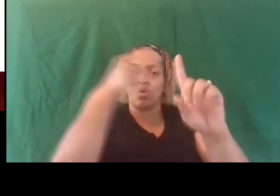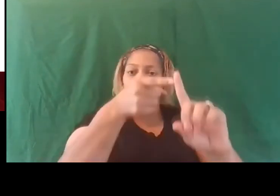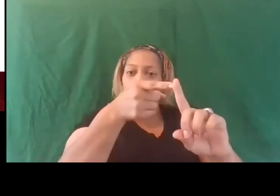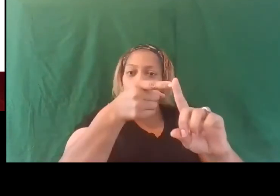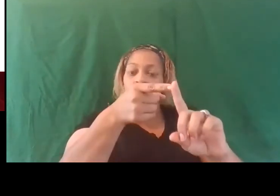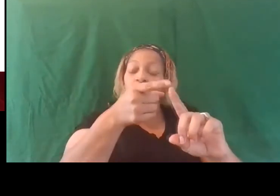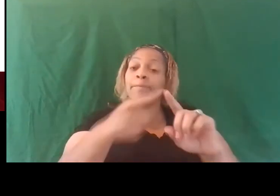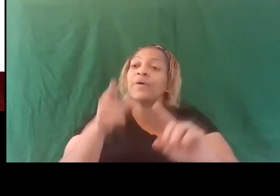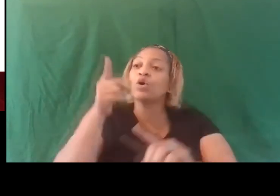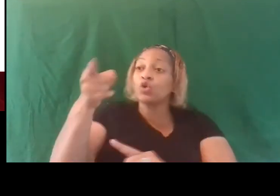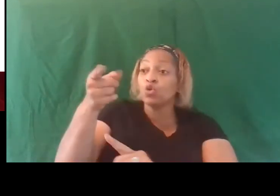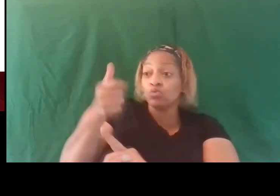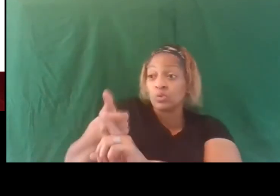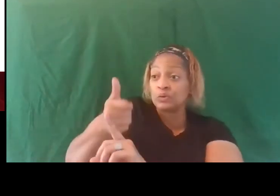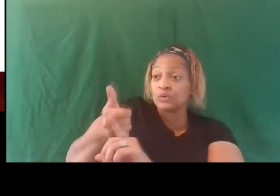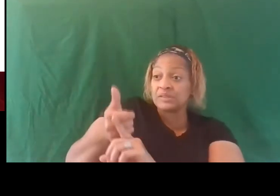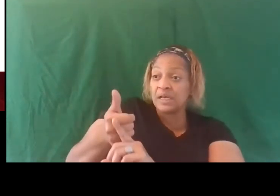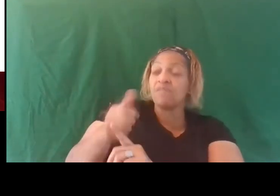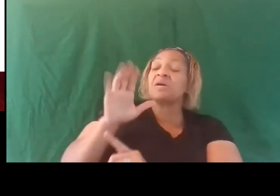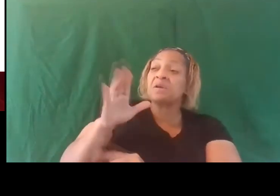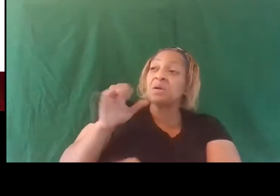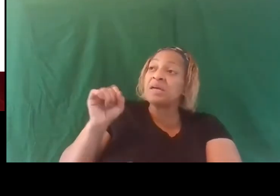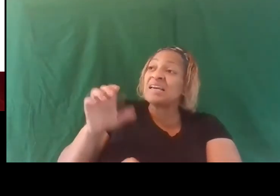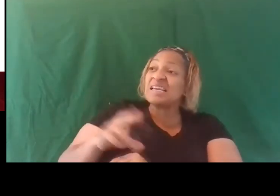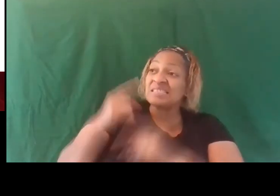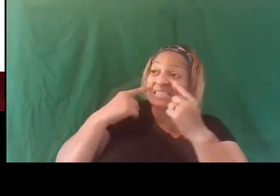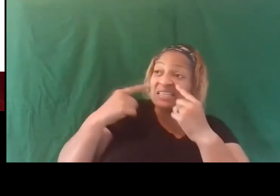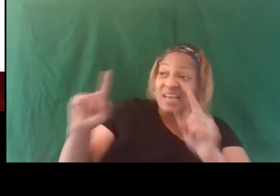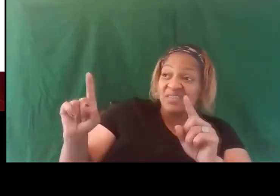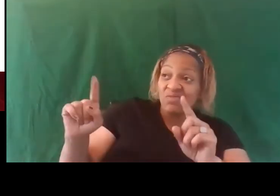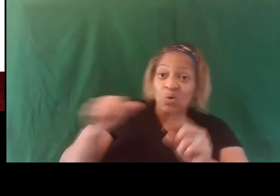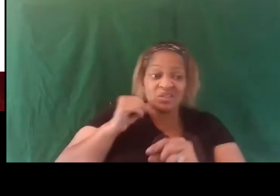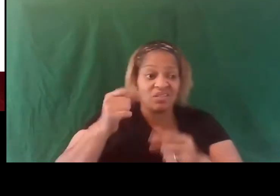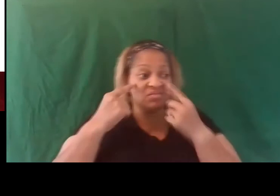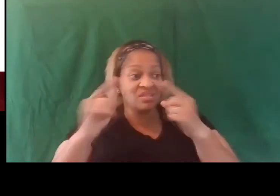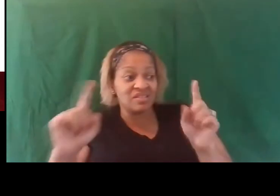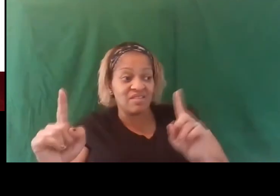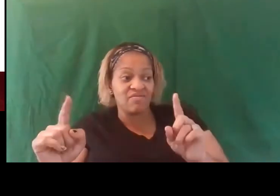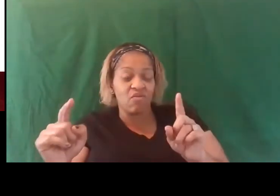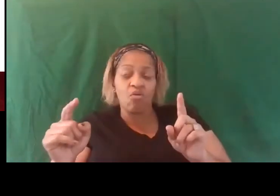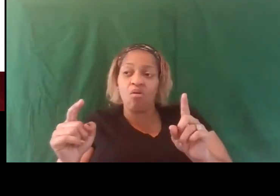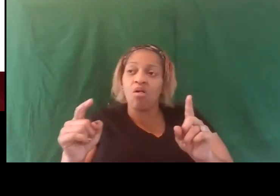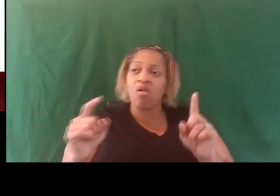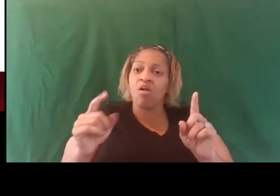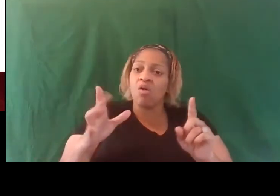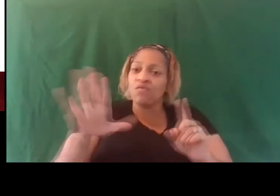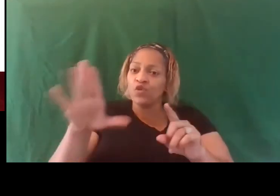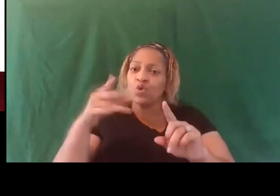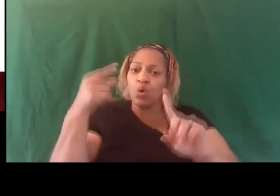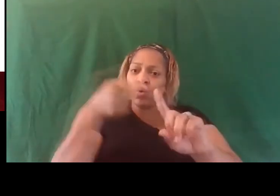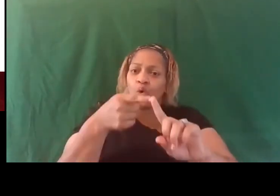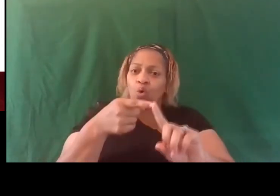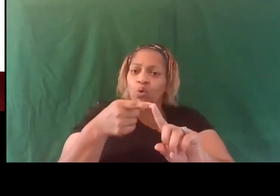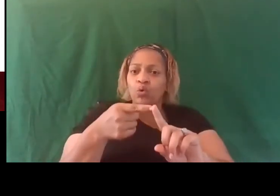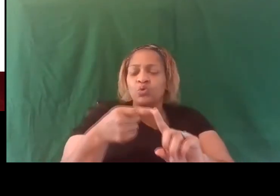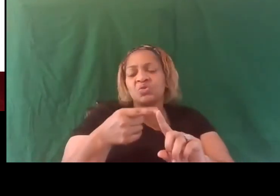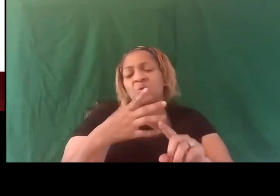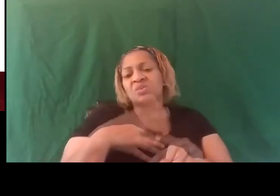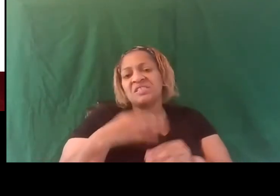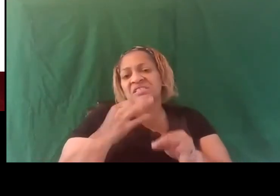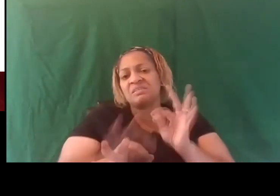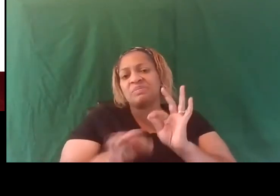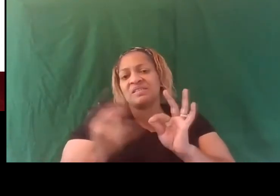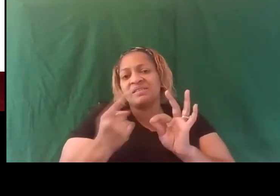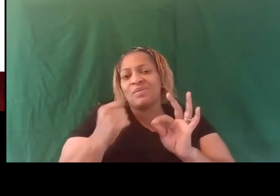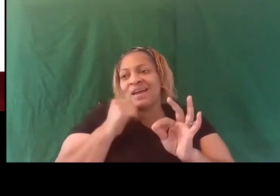to determine. It's a habit. Is it effective in moving me toward my goals? Or is it simply something I do because I don't want to